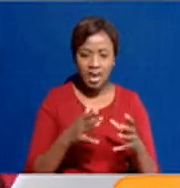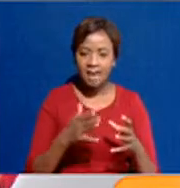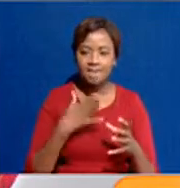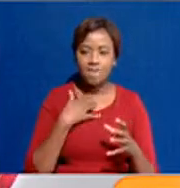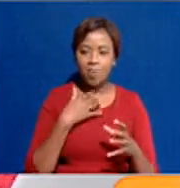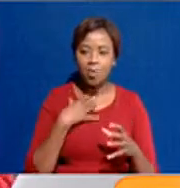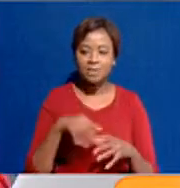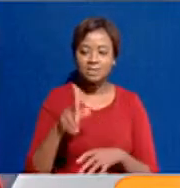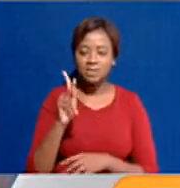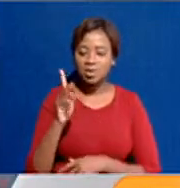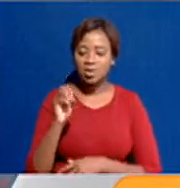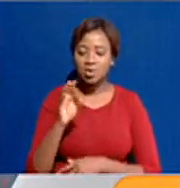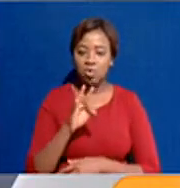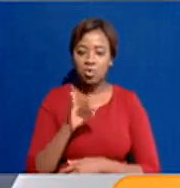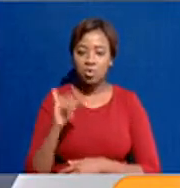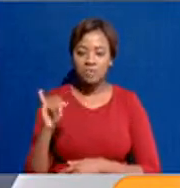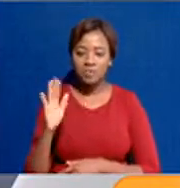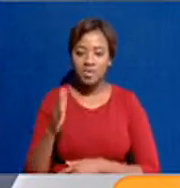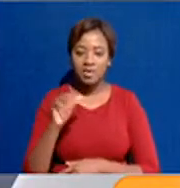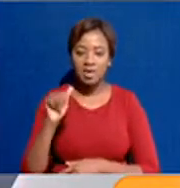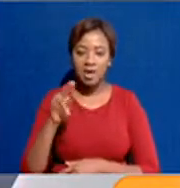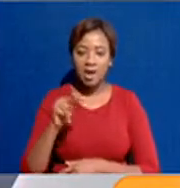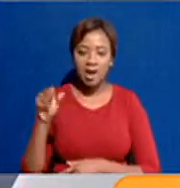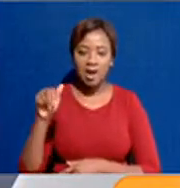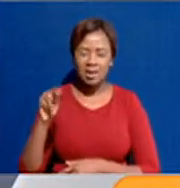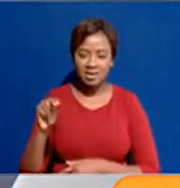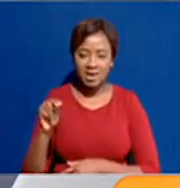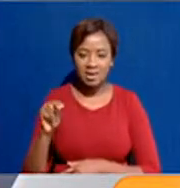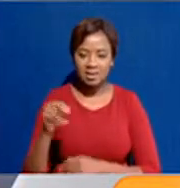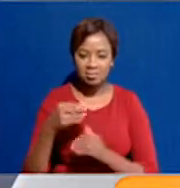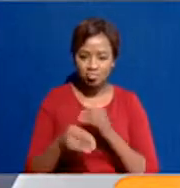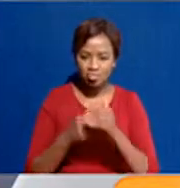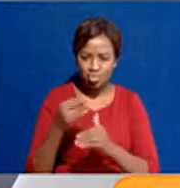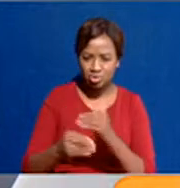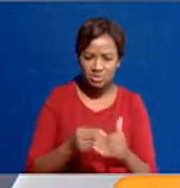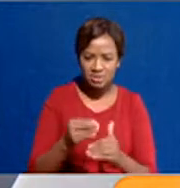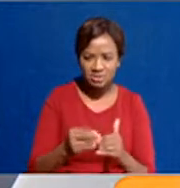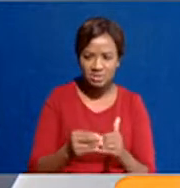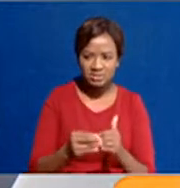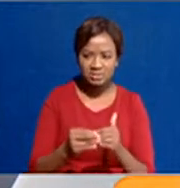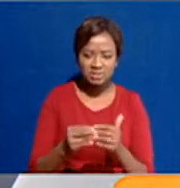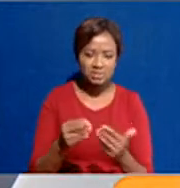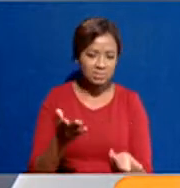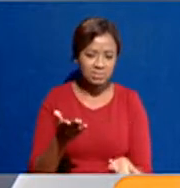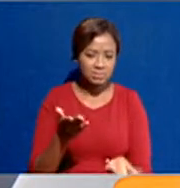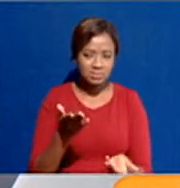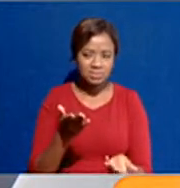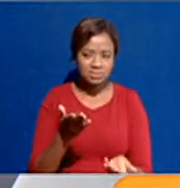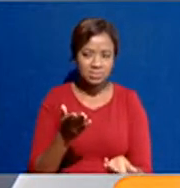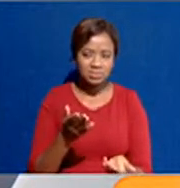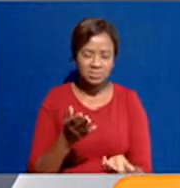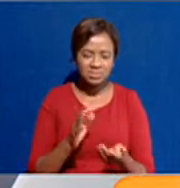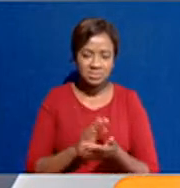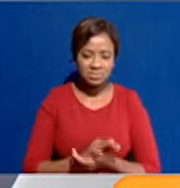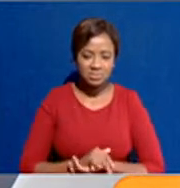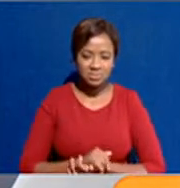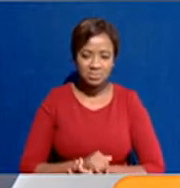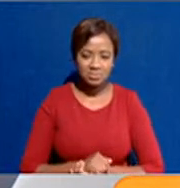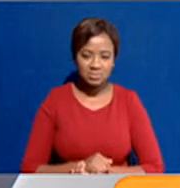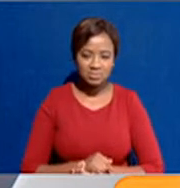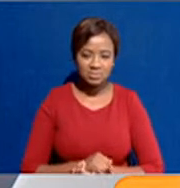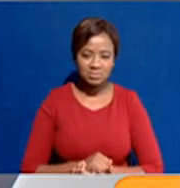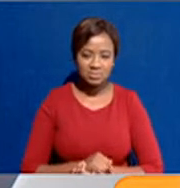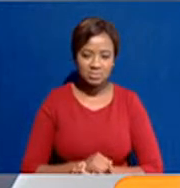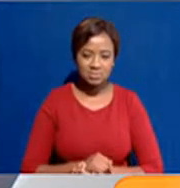Kofi Annan type of, process. But Sam, we really have been here before.